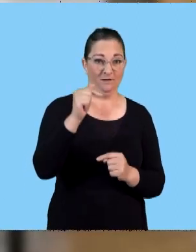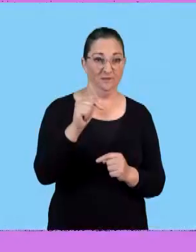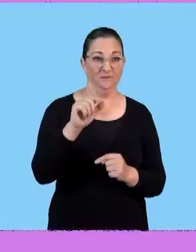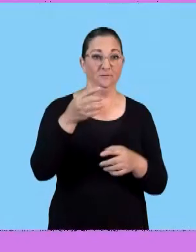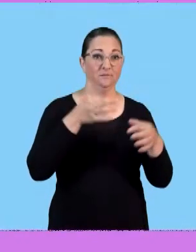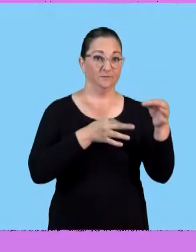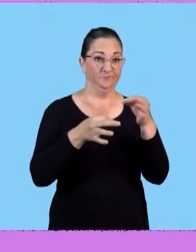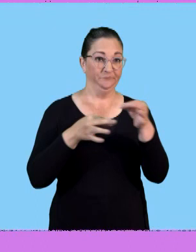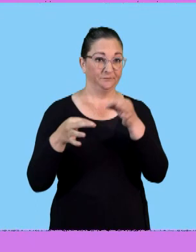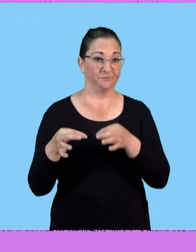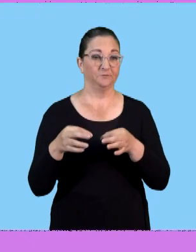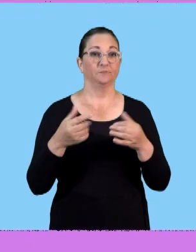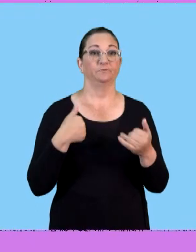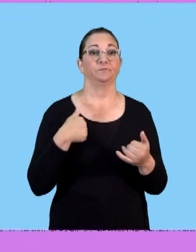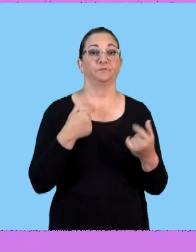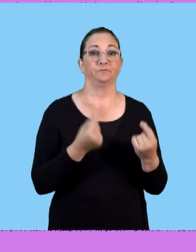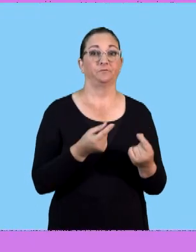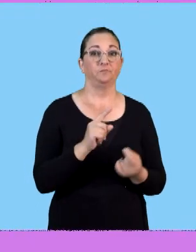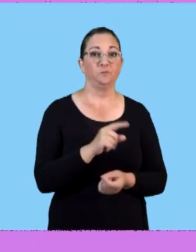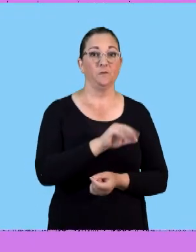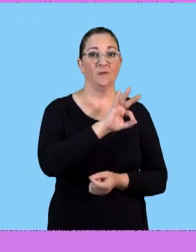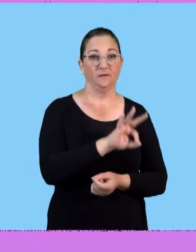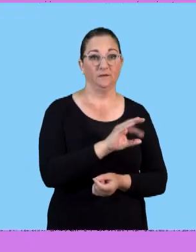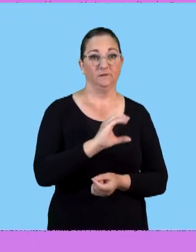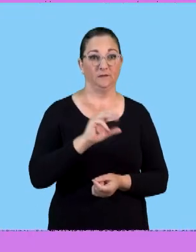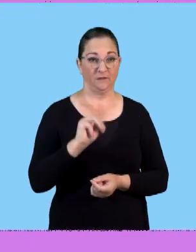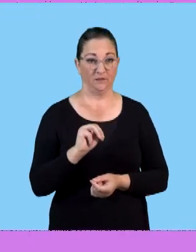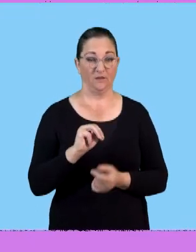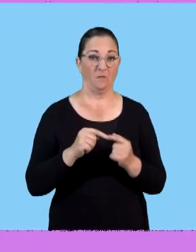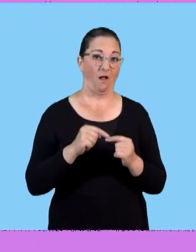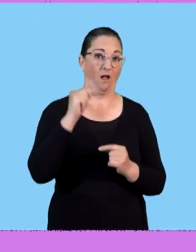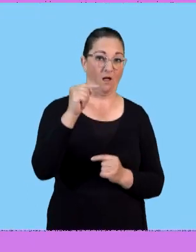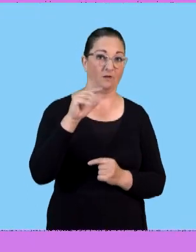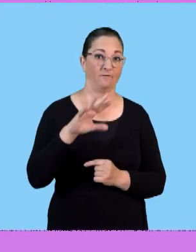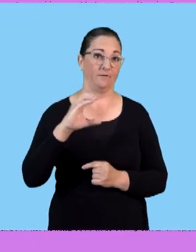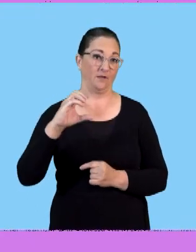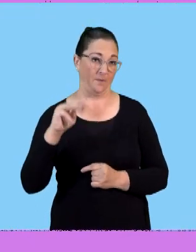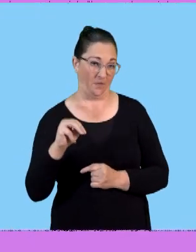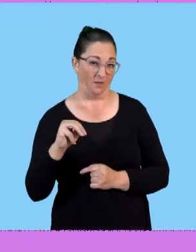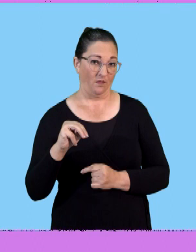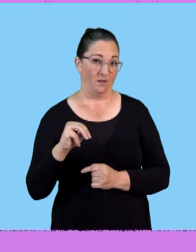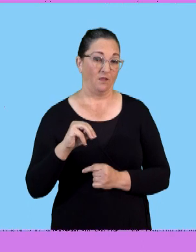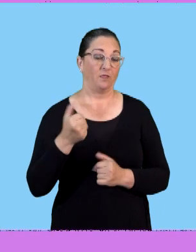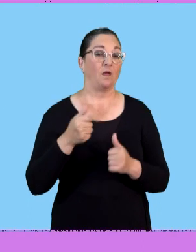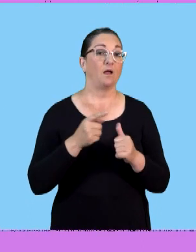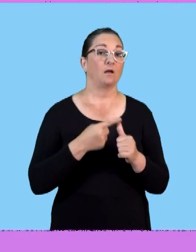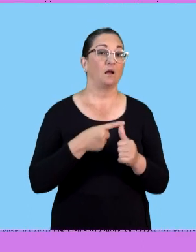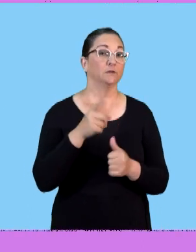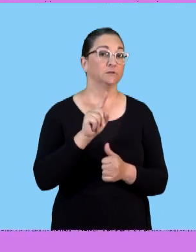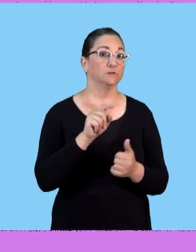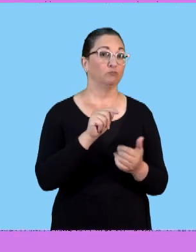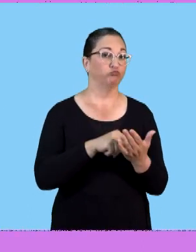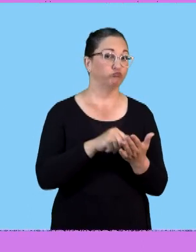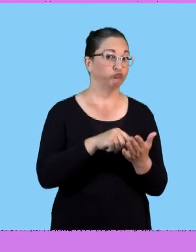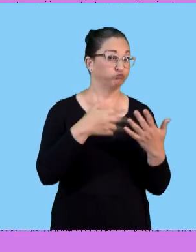substituted by then saying half multiply my base of 3 centimeters multiply by my height of 5 centimeters. I got